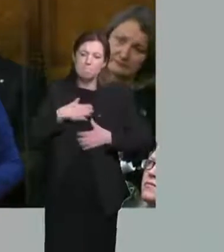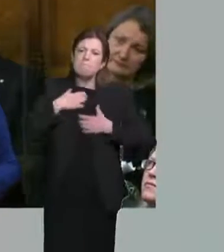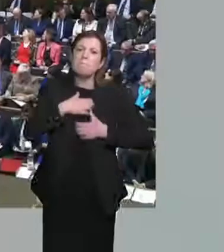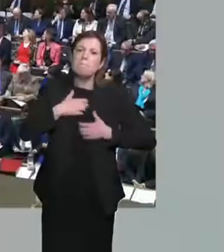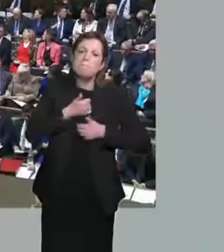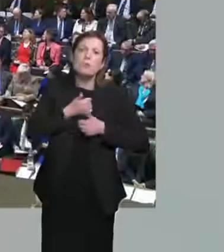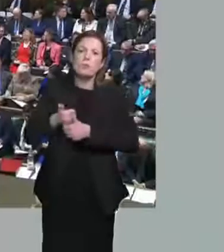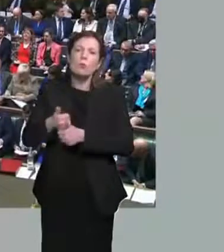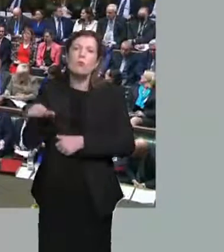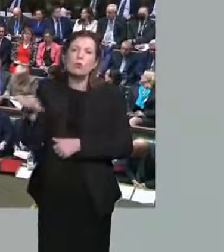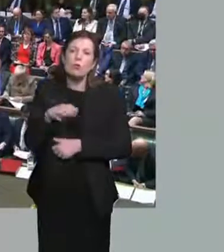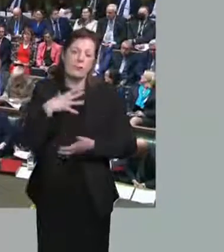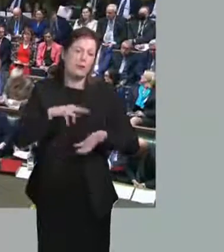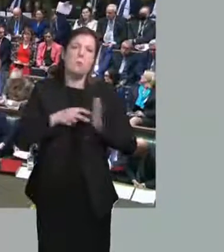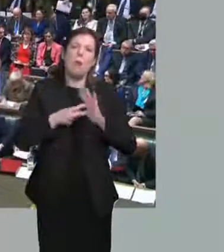gender distress?